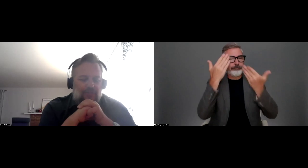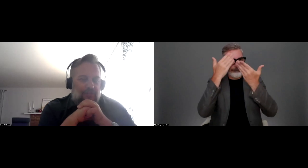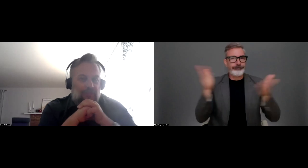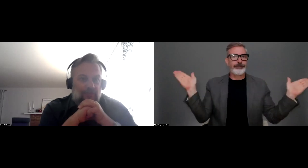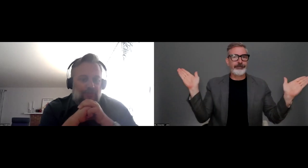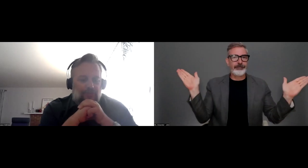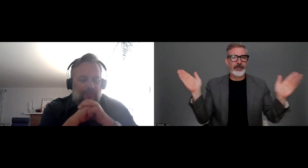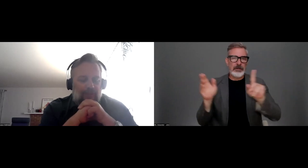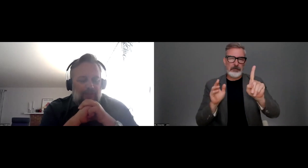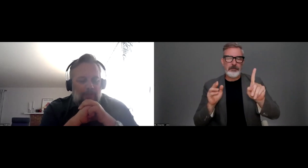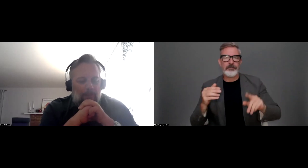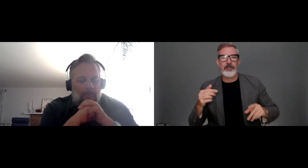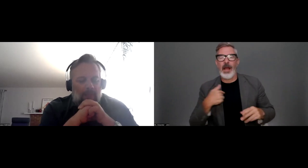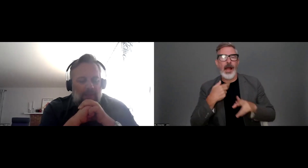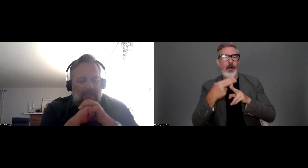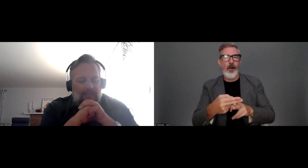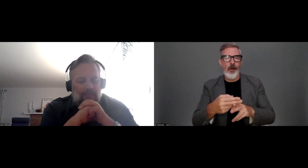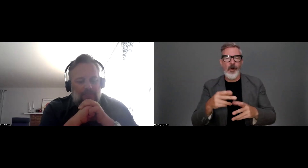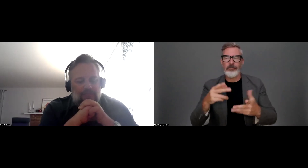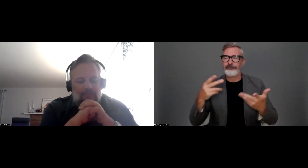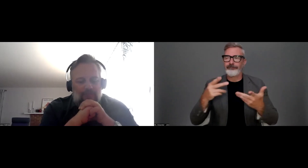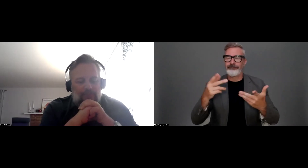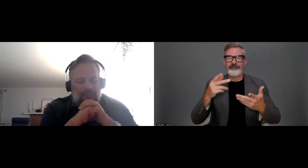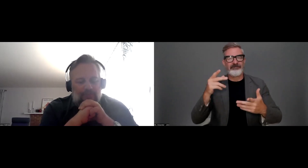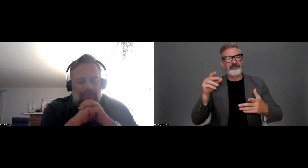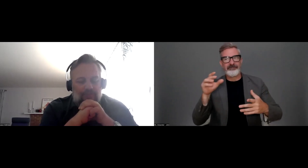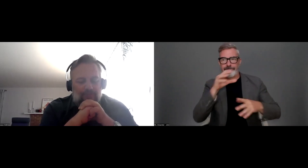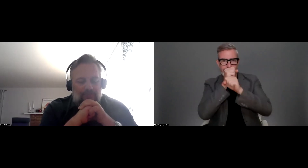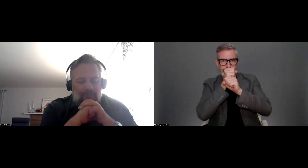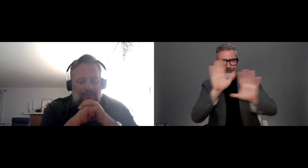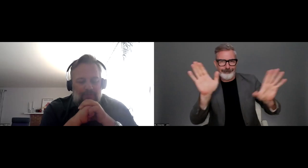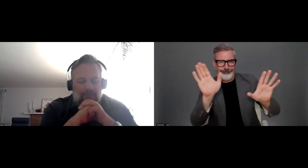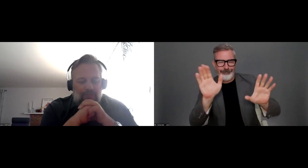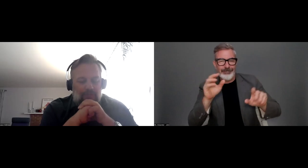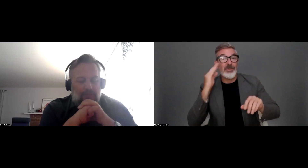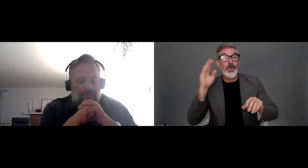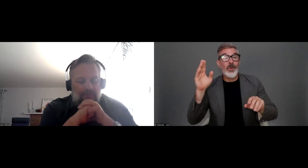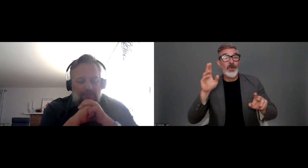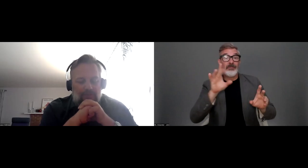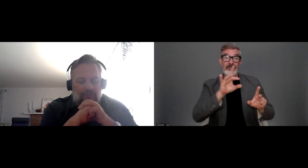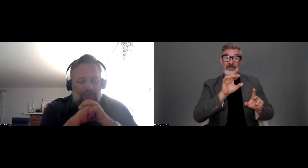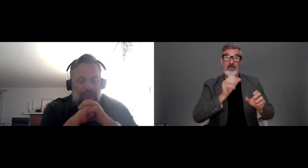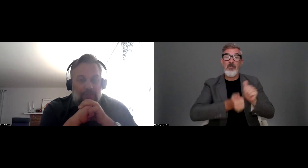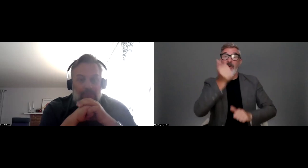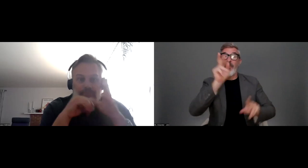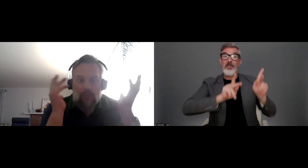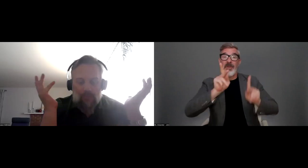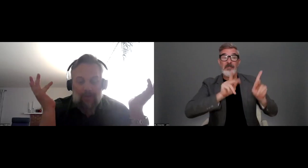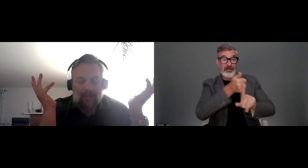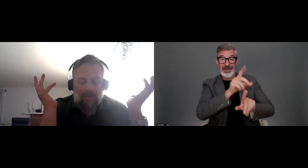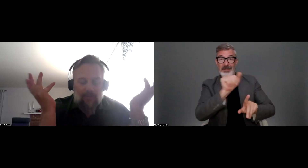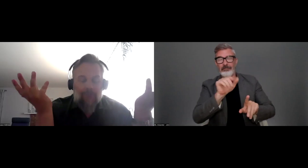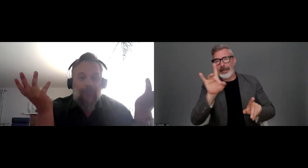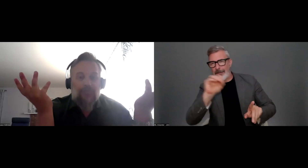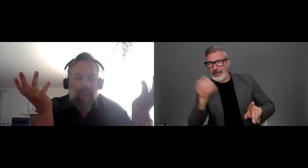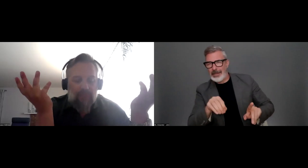this the disclosure dilemma. 88% of employees with invisible disabilities choose not to disclose their condition. Well,